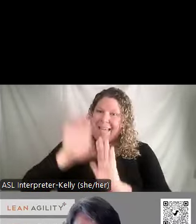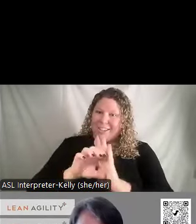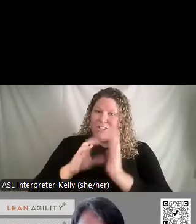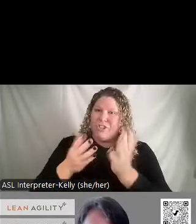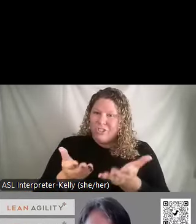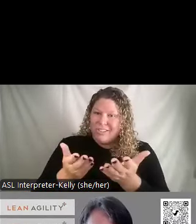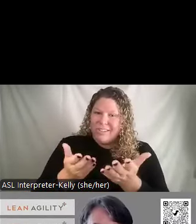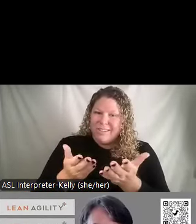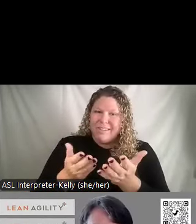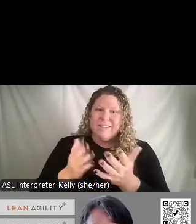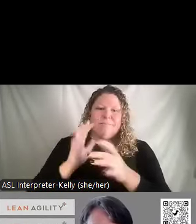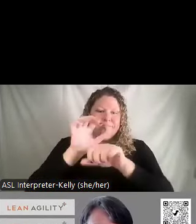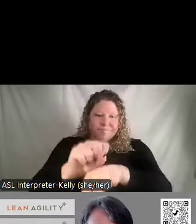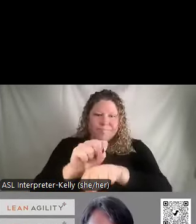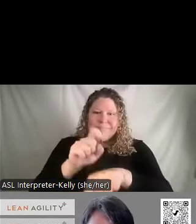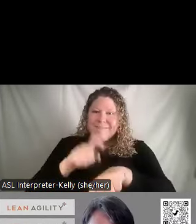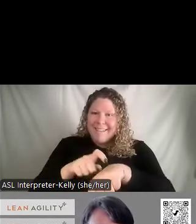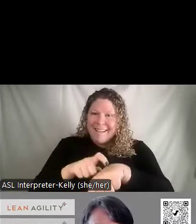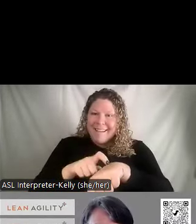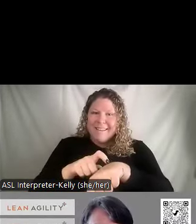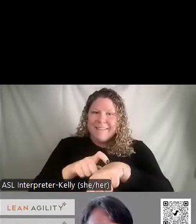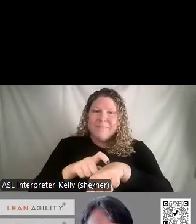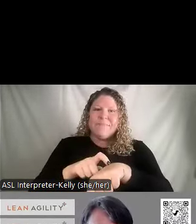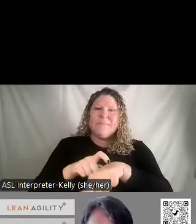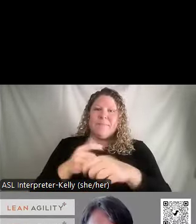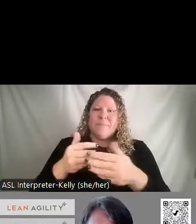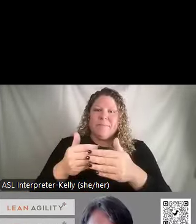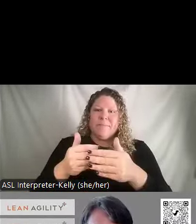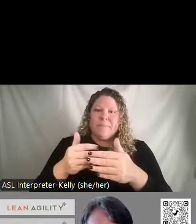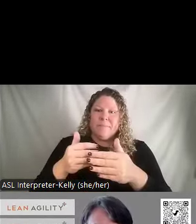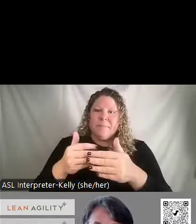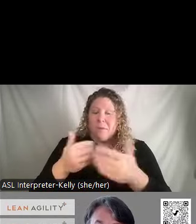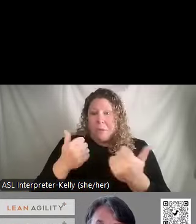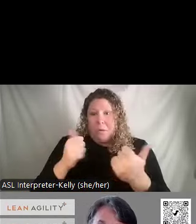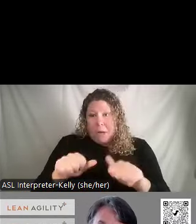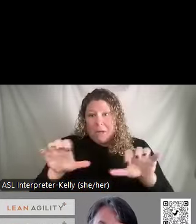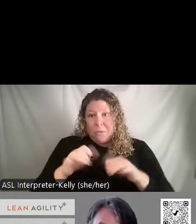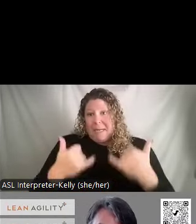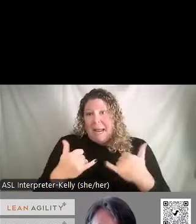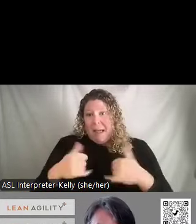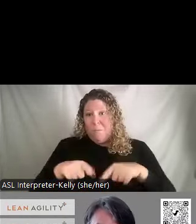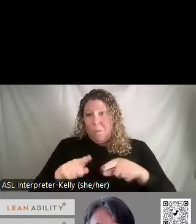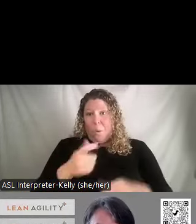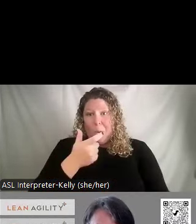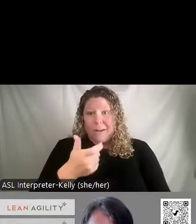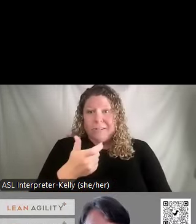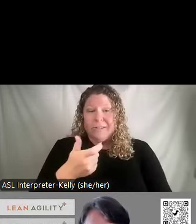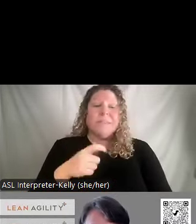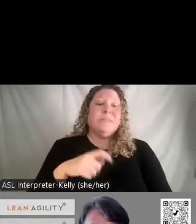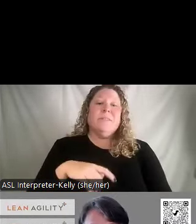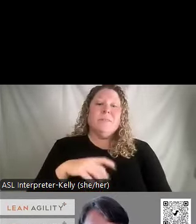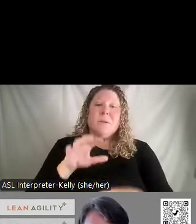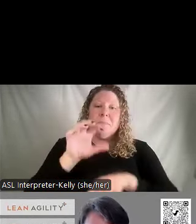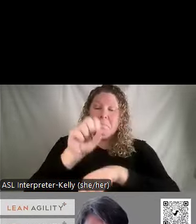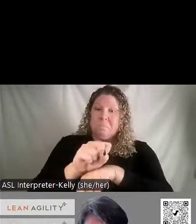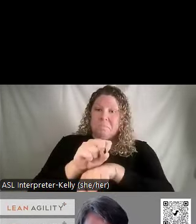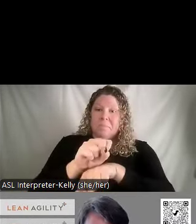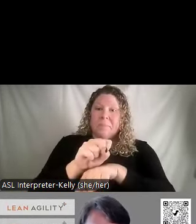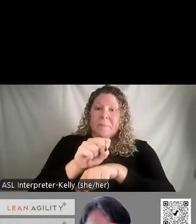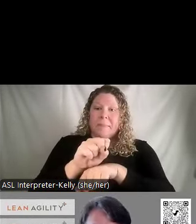tip. Book some time with yourself right now before you finish watching this webinar, and book some time with yourself to actually go and